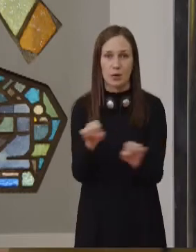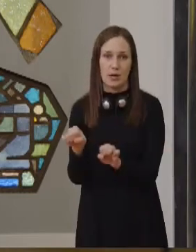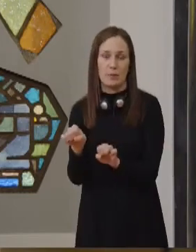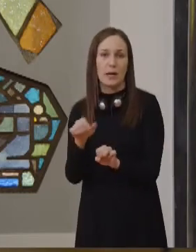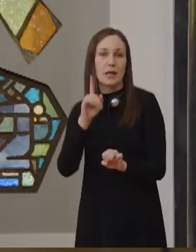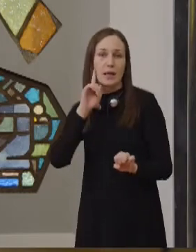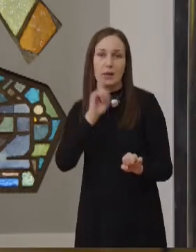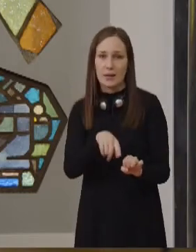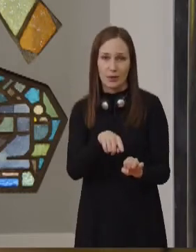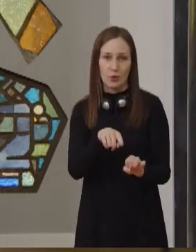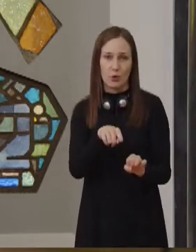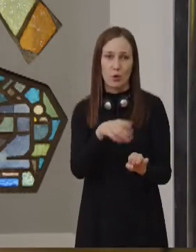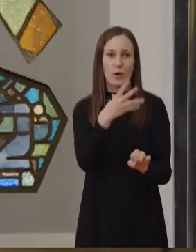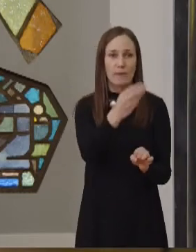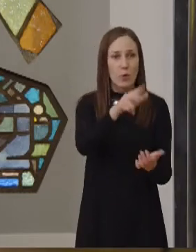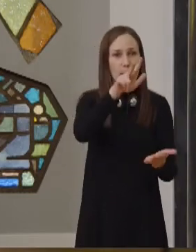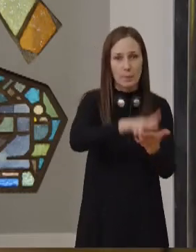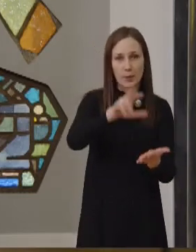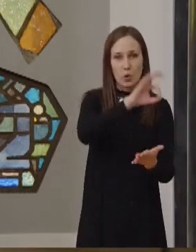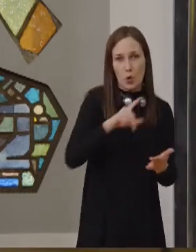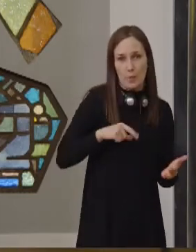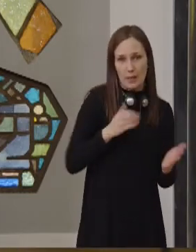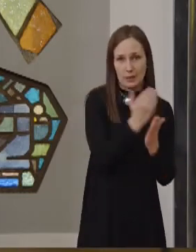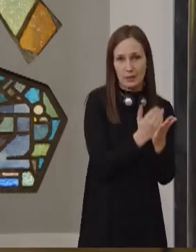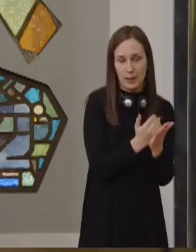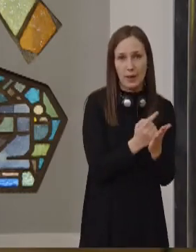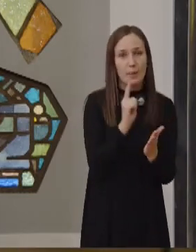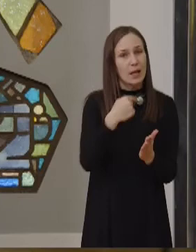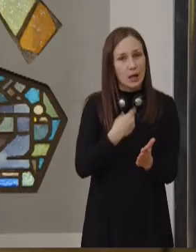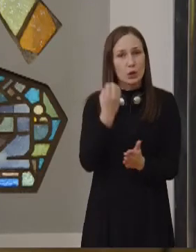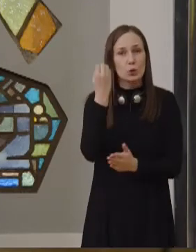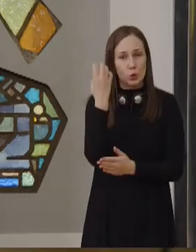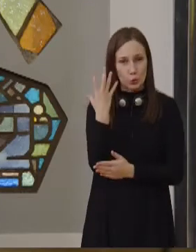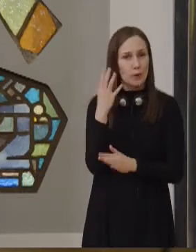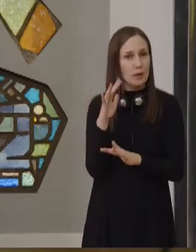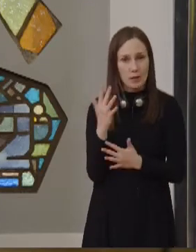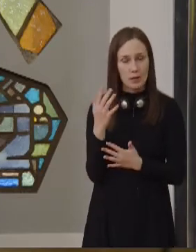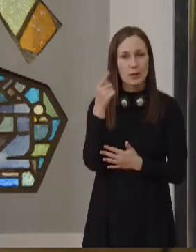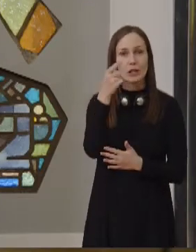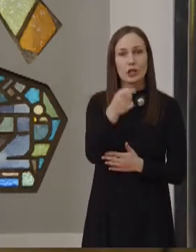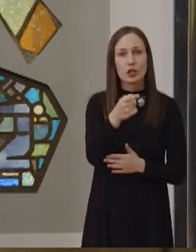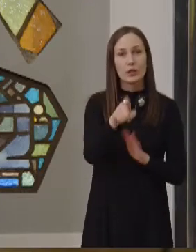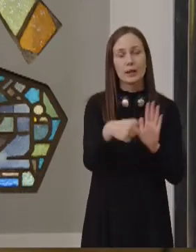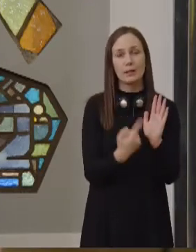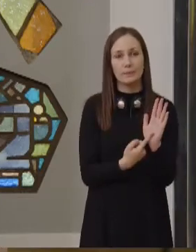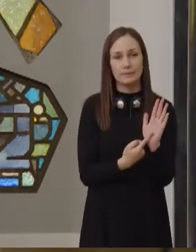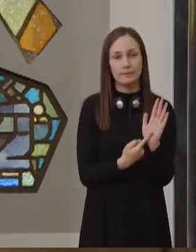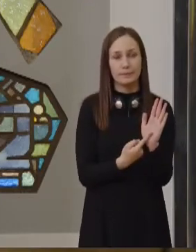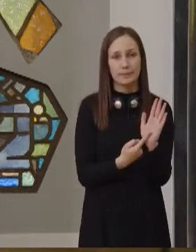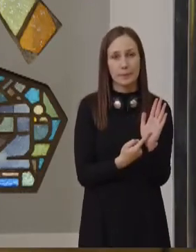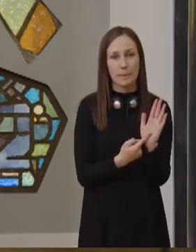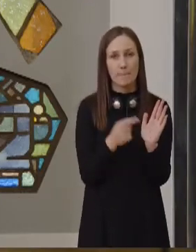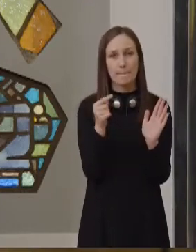the possibility and are not willing to have the law on partnership. To my opinion,